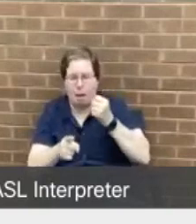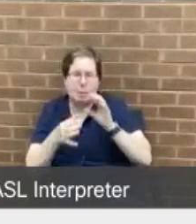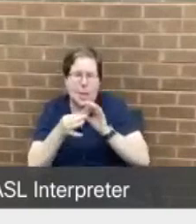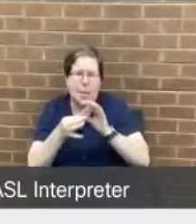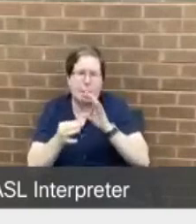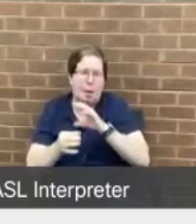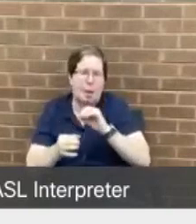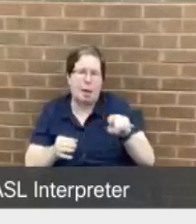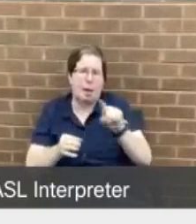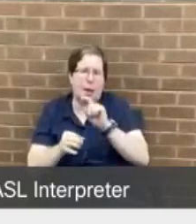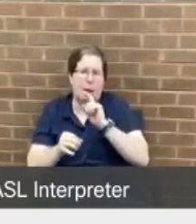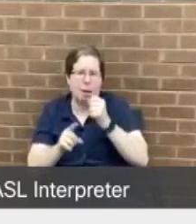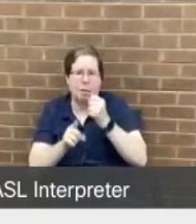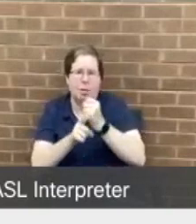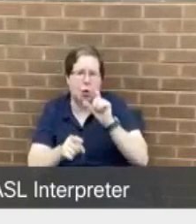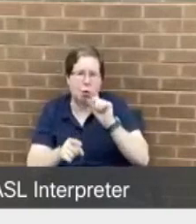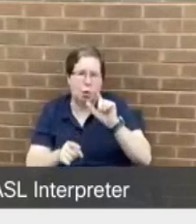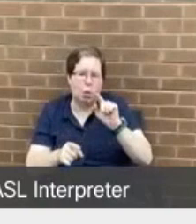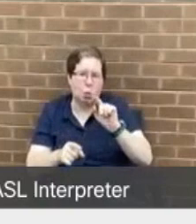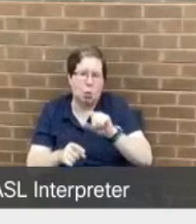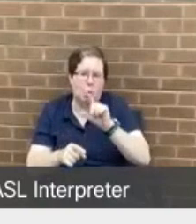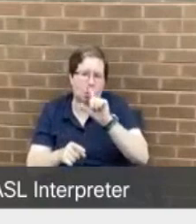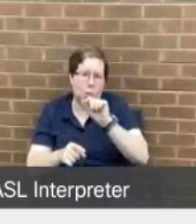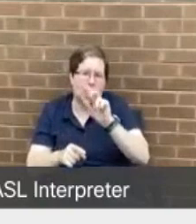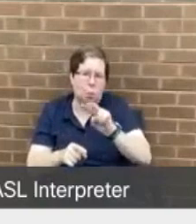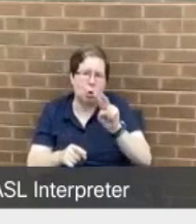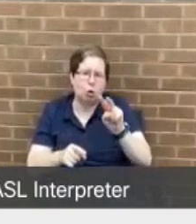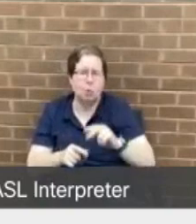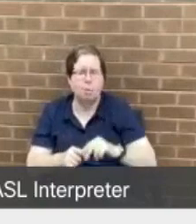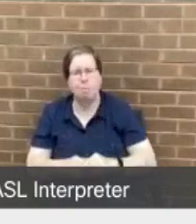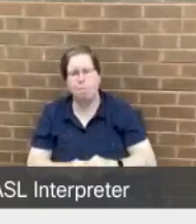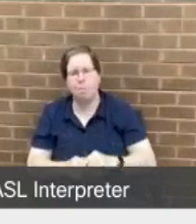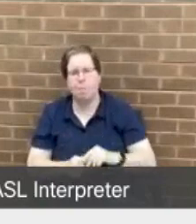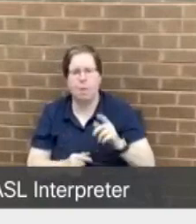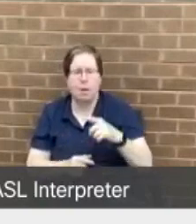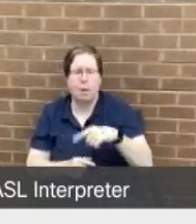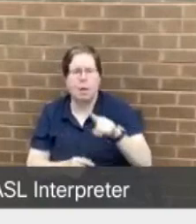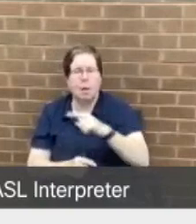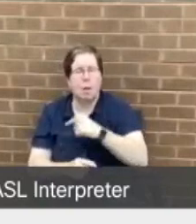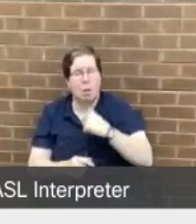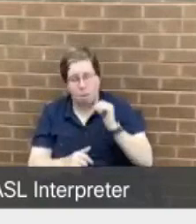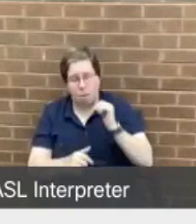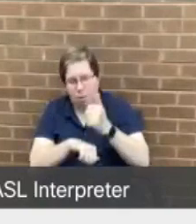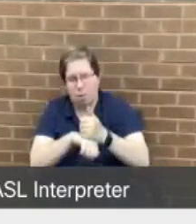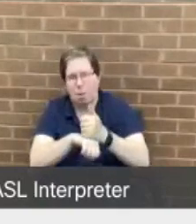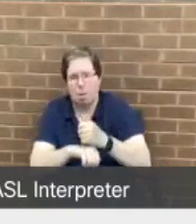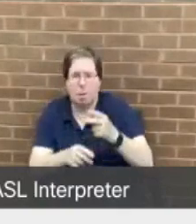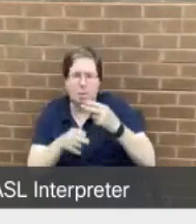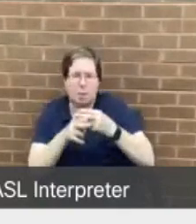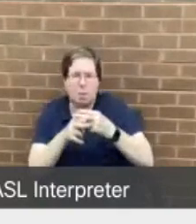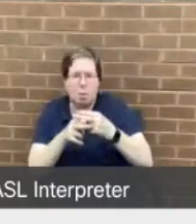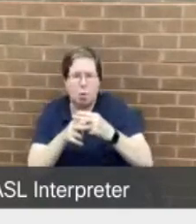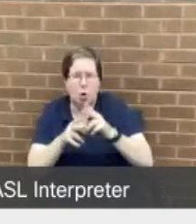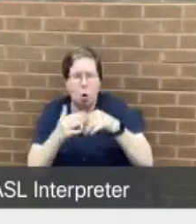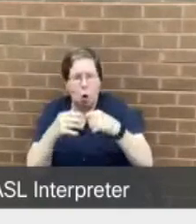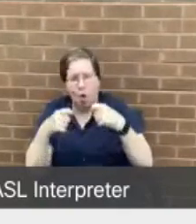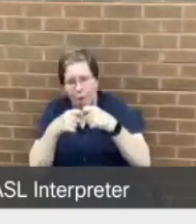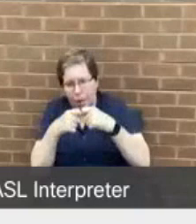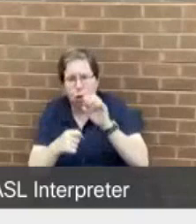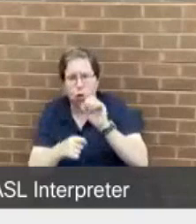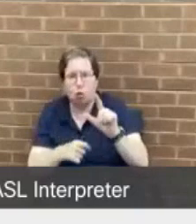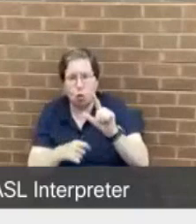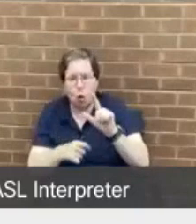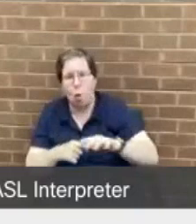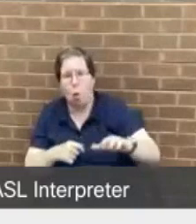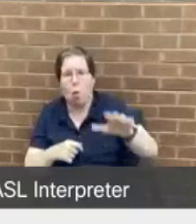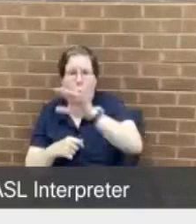in the winter of 2021-2022. The MDTA implemented temporary all-electronic tolling statewide in